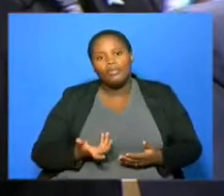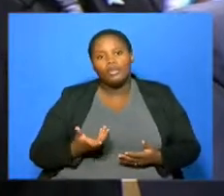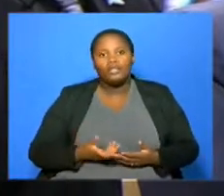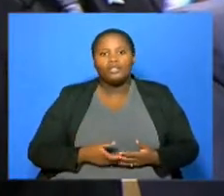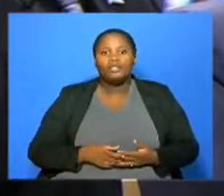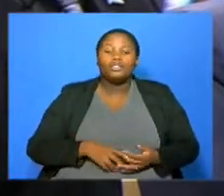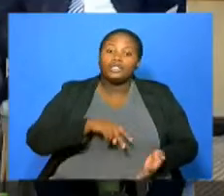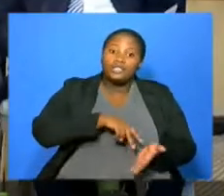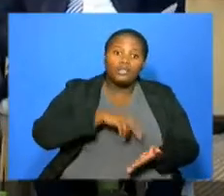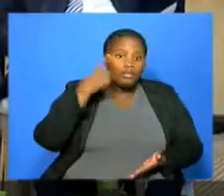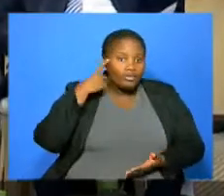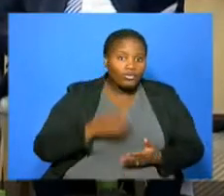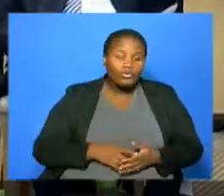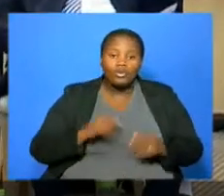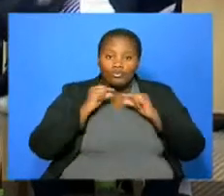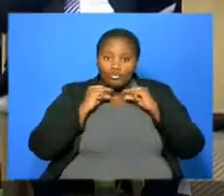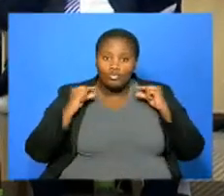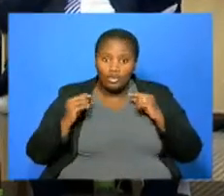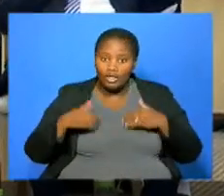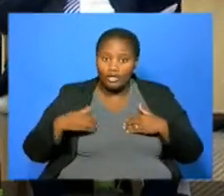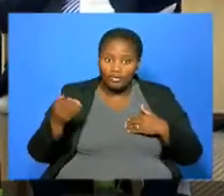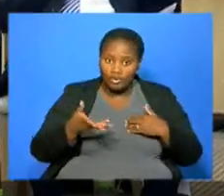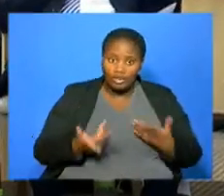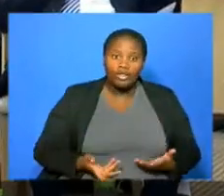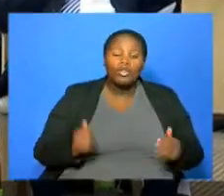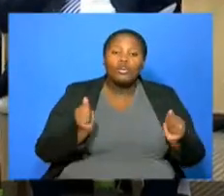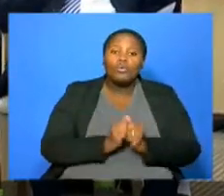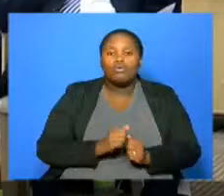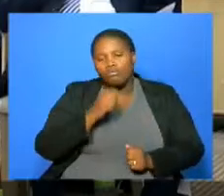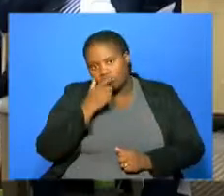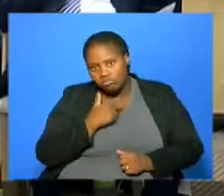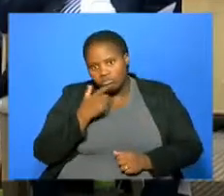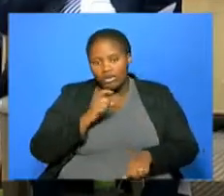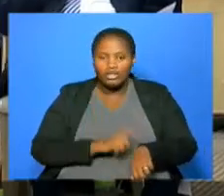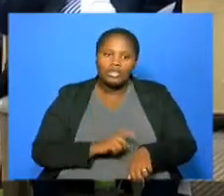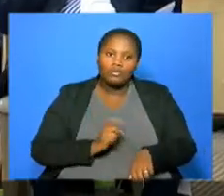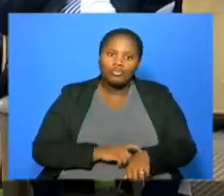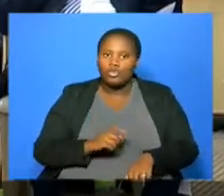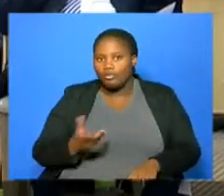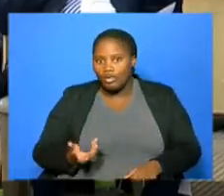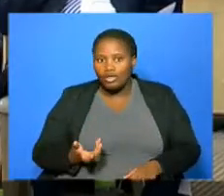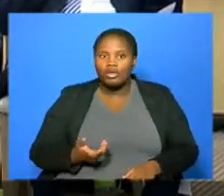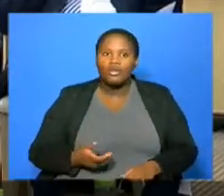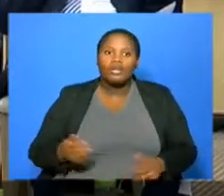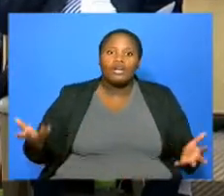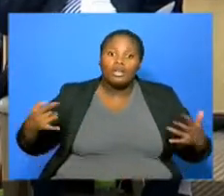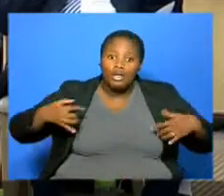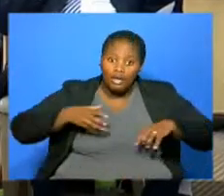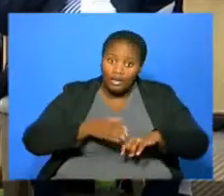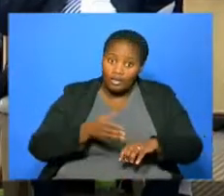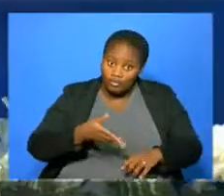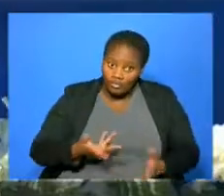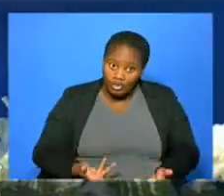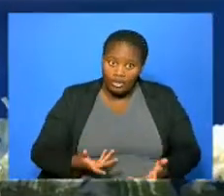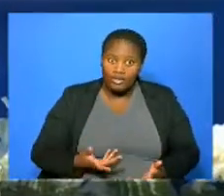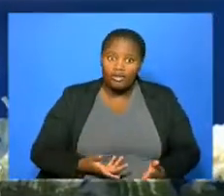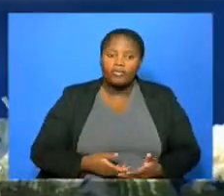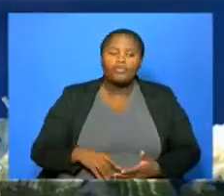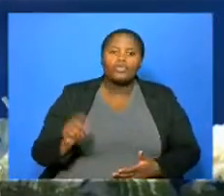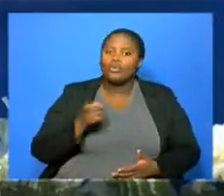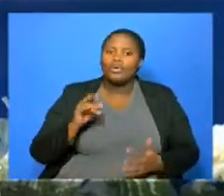Engena's Lekhanyani. During moments of grief and sorrow, we come together as a united